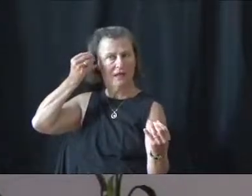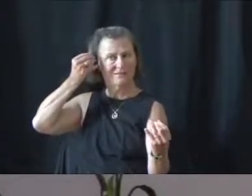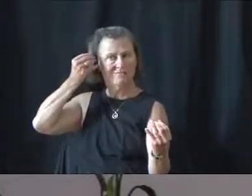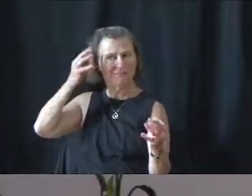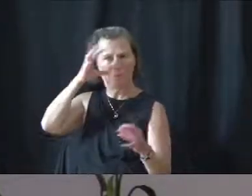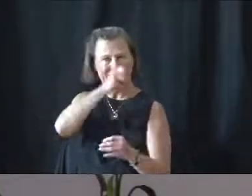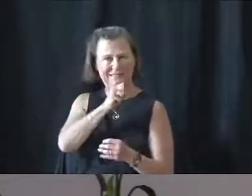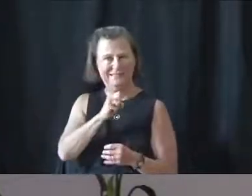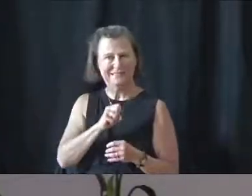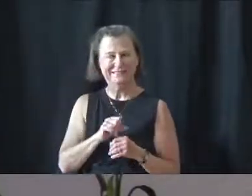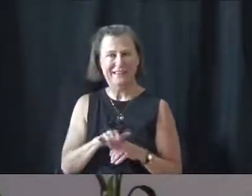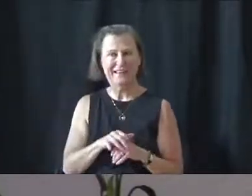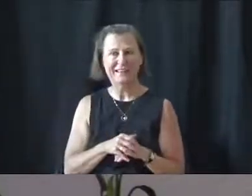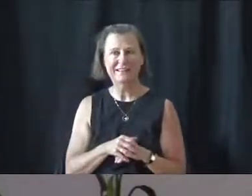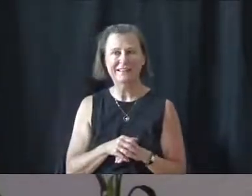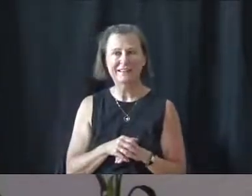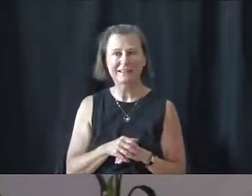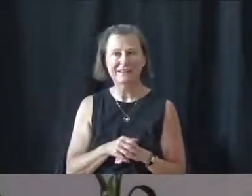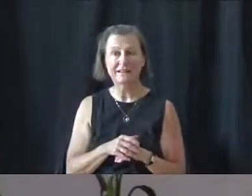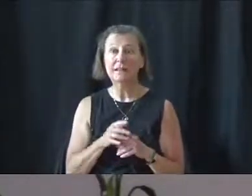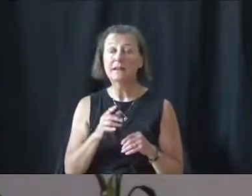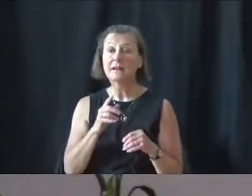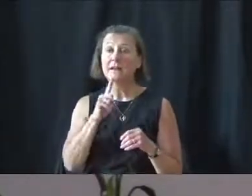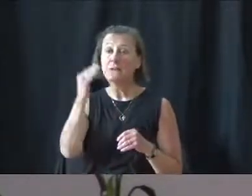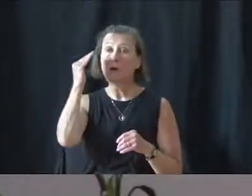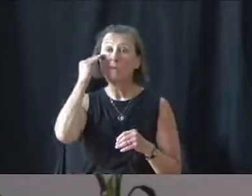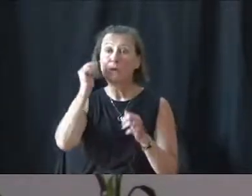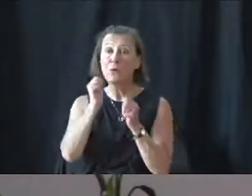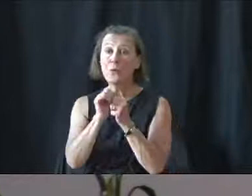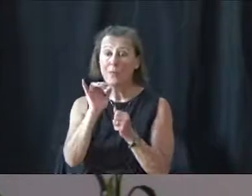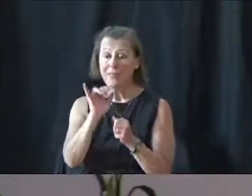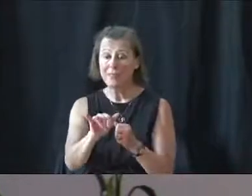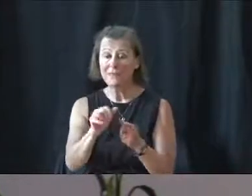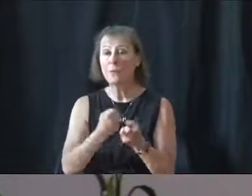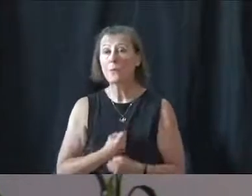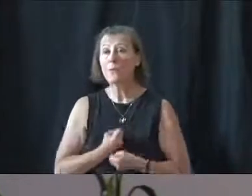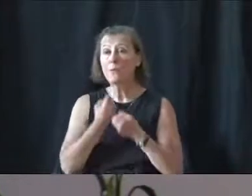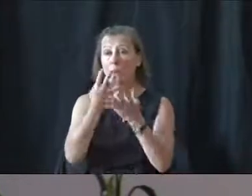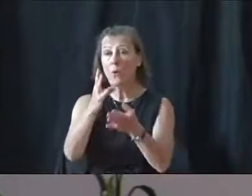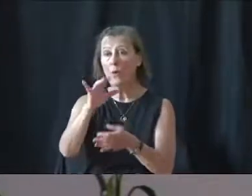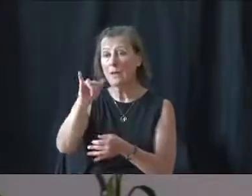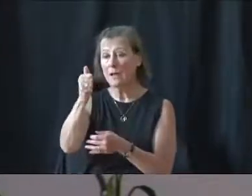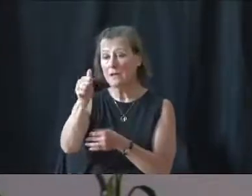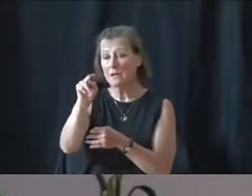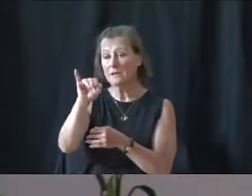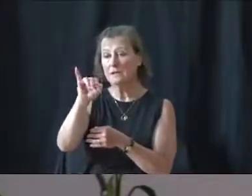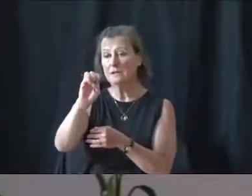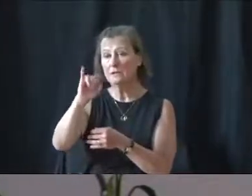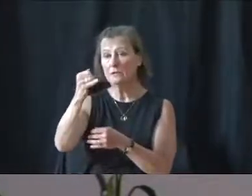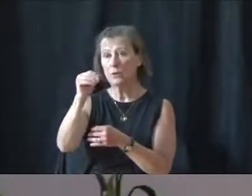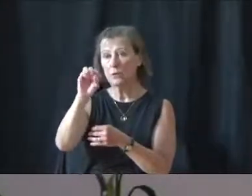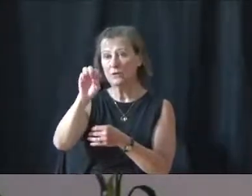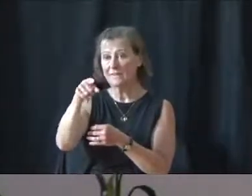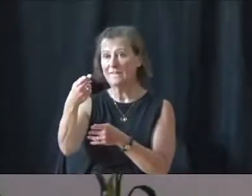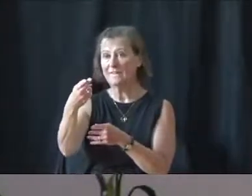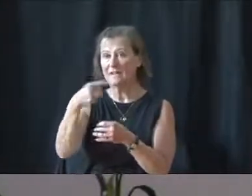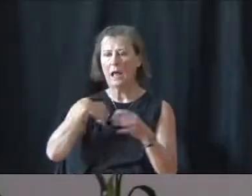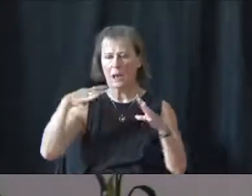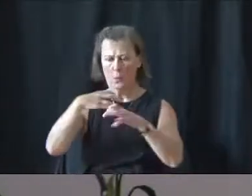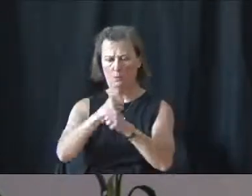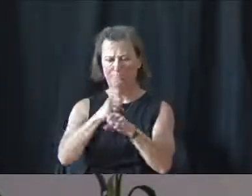Perhaps you're familiar with this rightfully legendary poem by Jenny Joseph, which I've edited down a bit. She